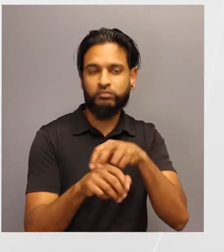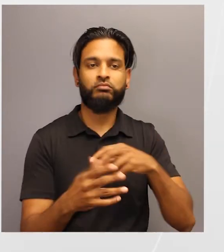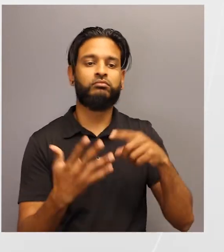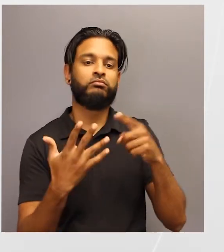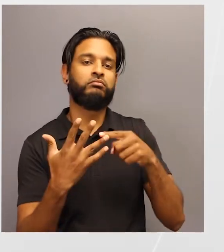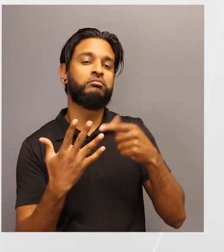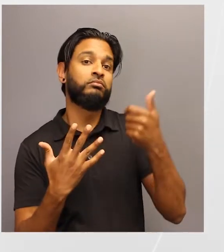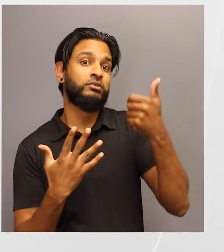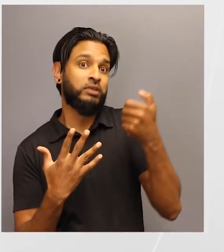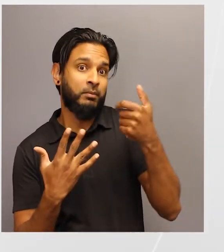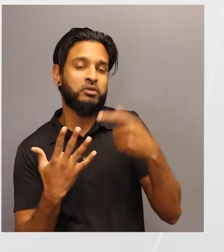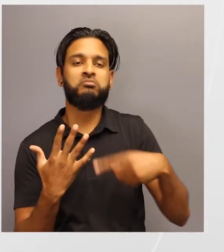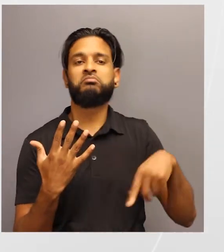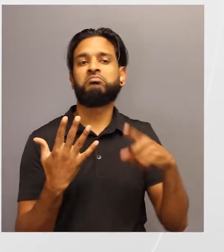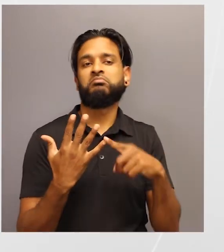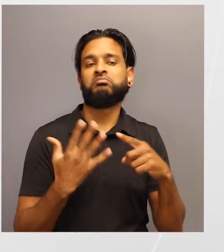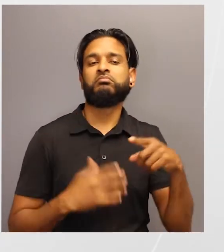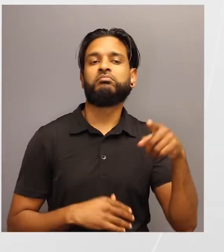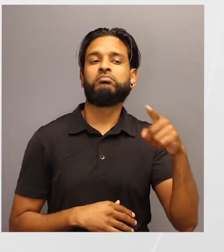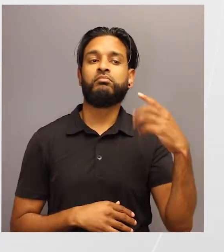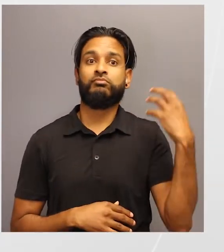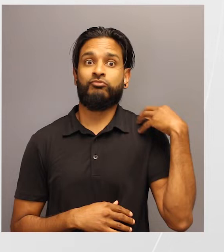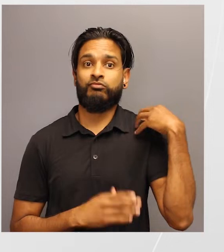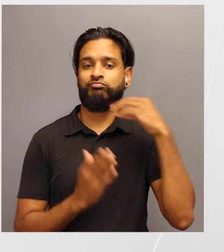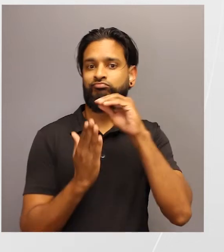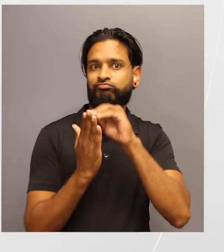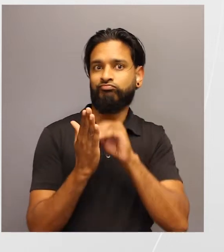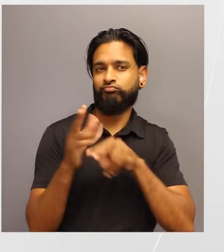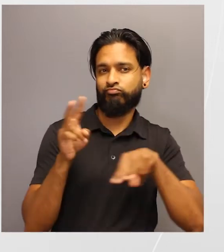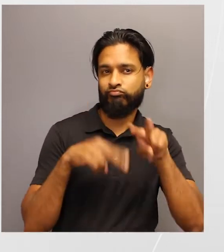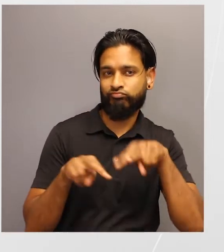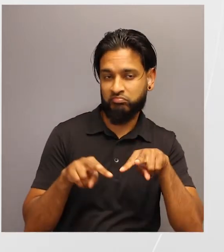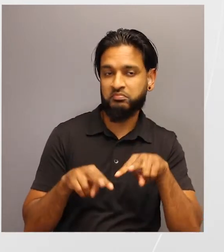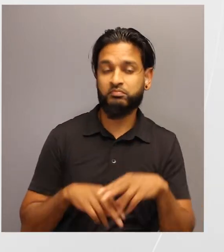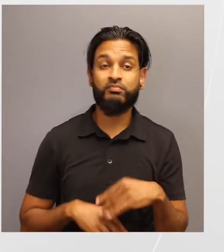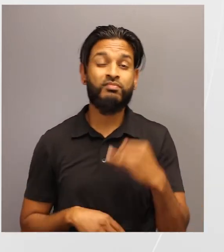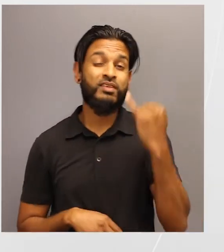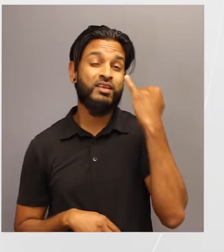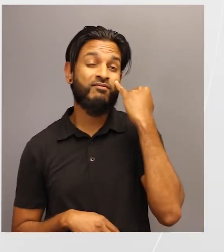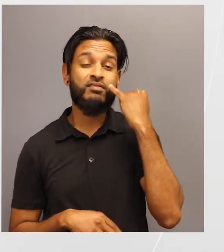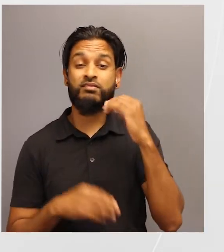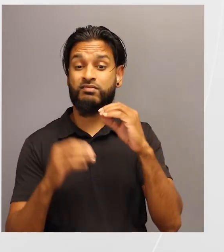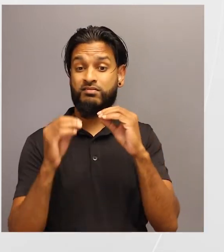If there are an indivisible amount of students, each team can have less rover students.